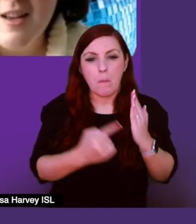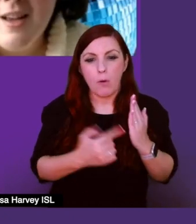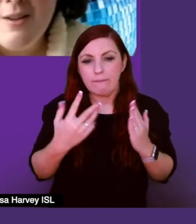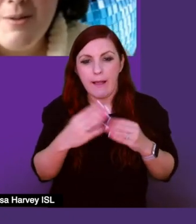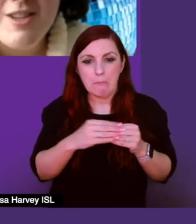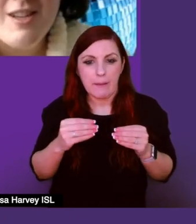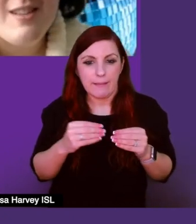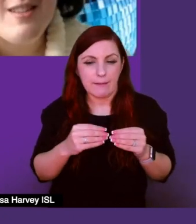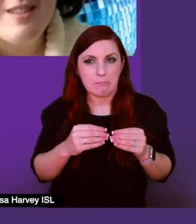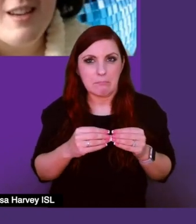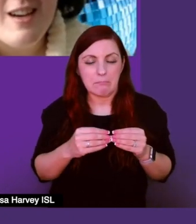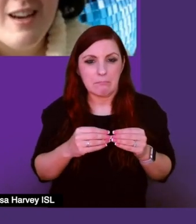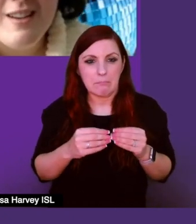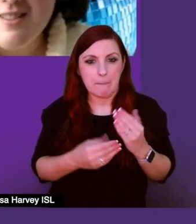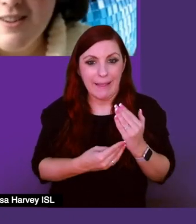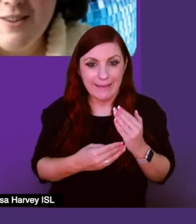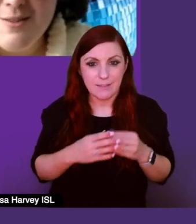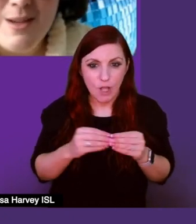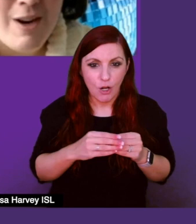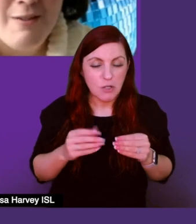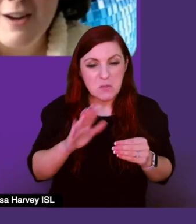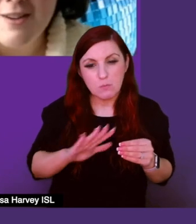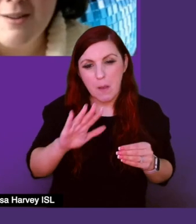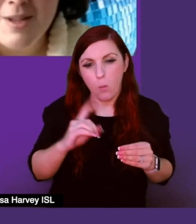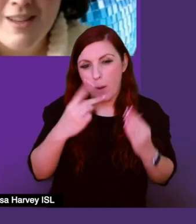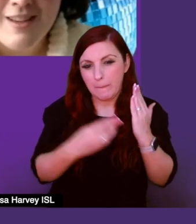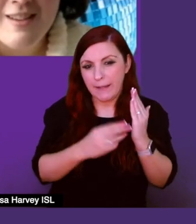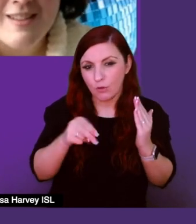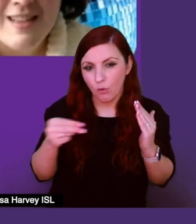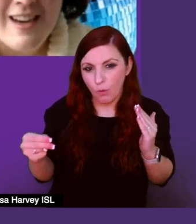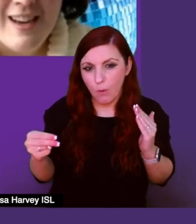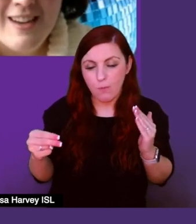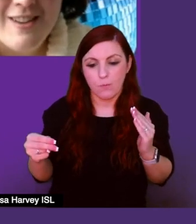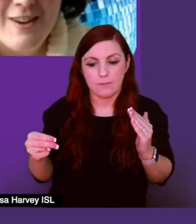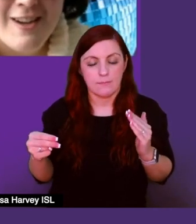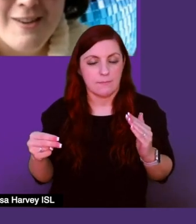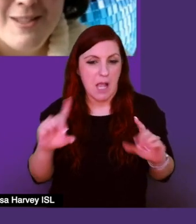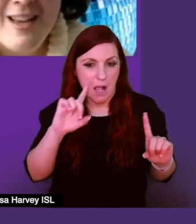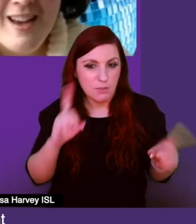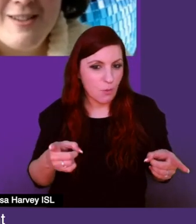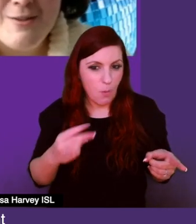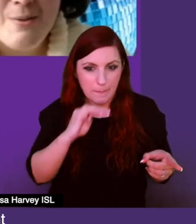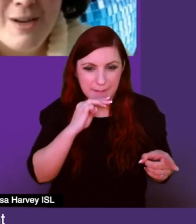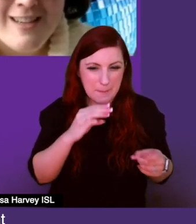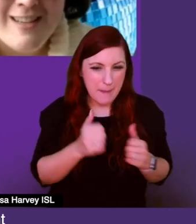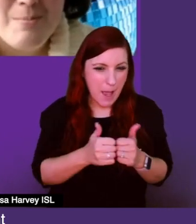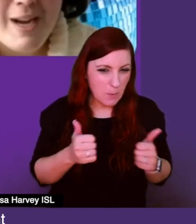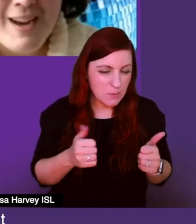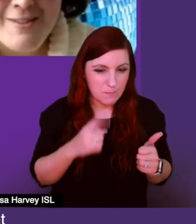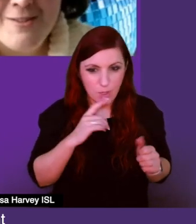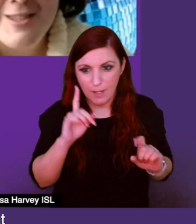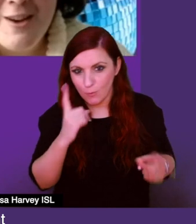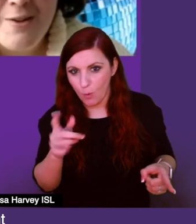$1.5 million, which is somewhere around €1 million euros. I don't know what it is